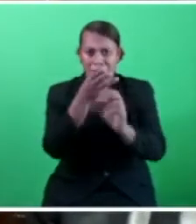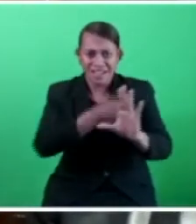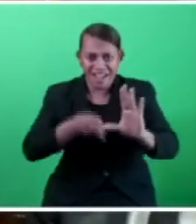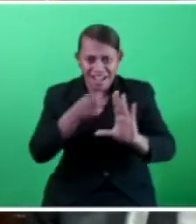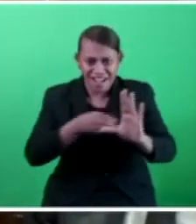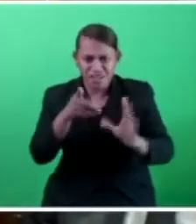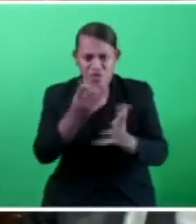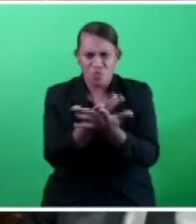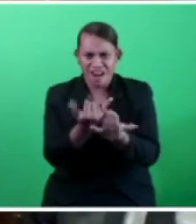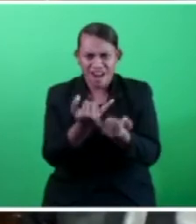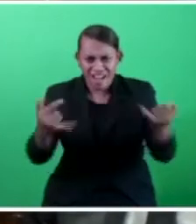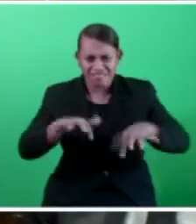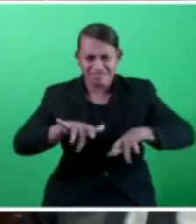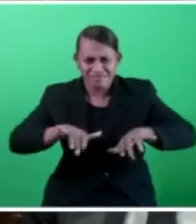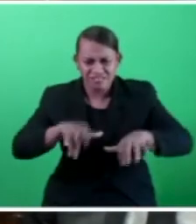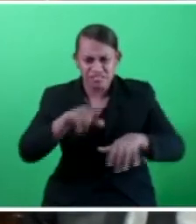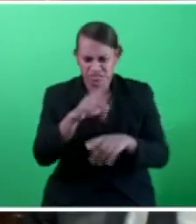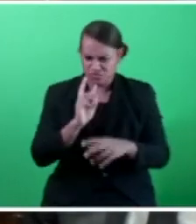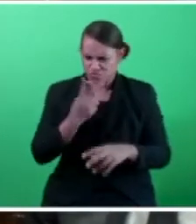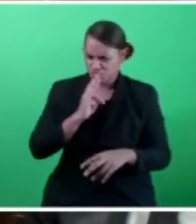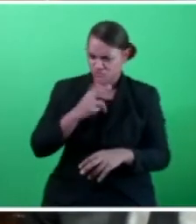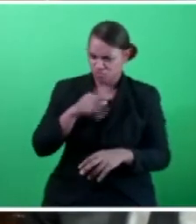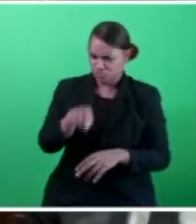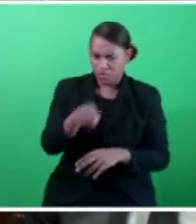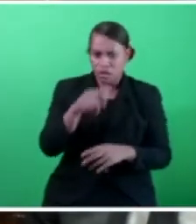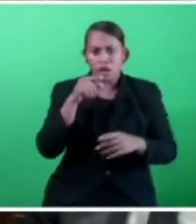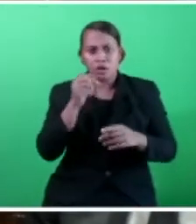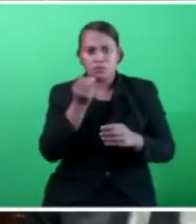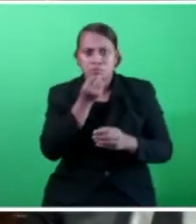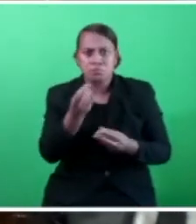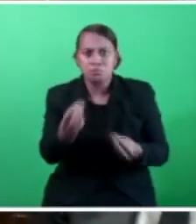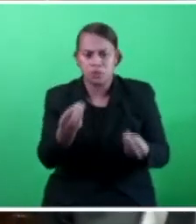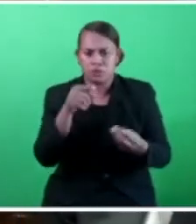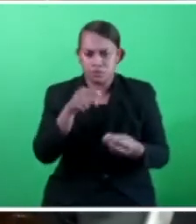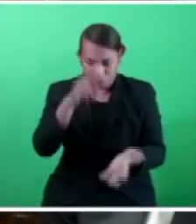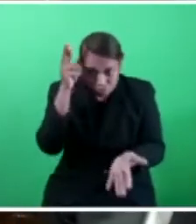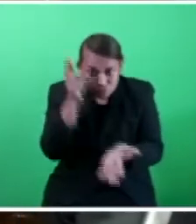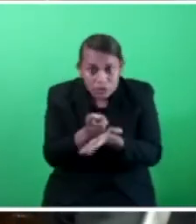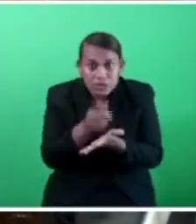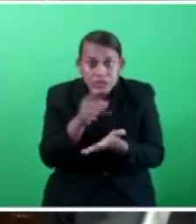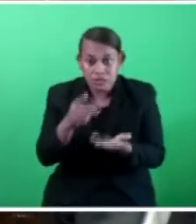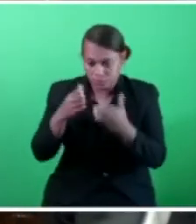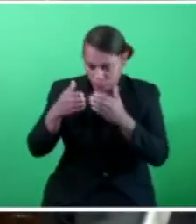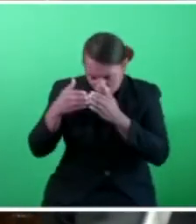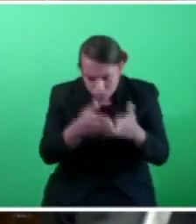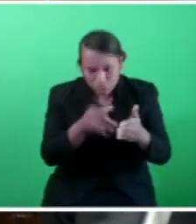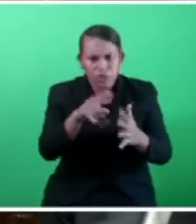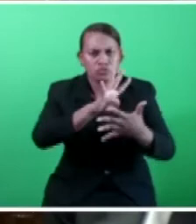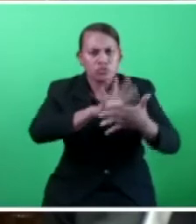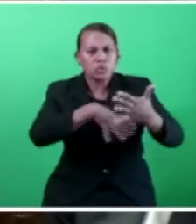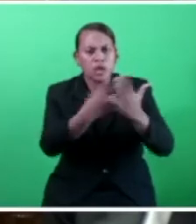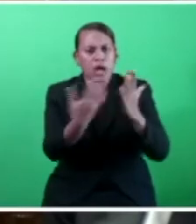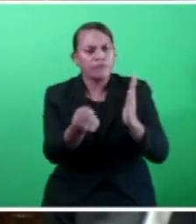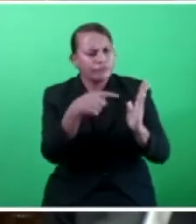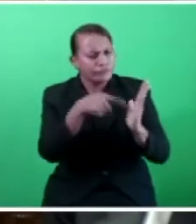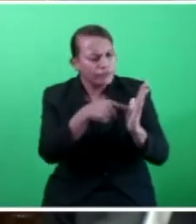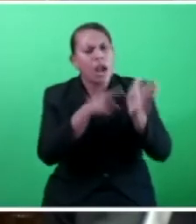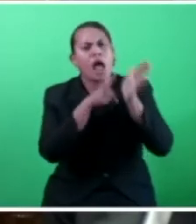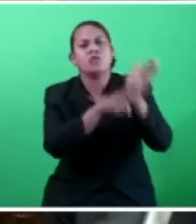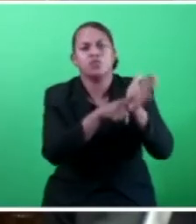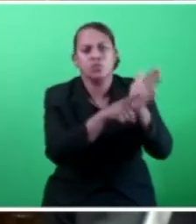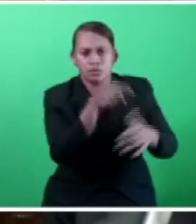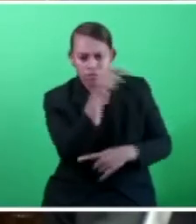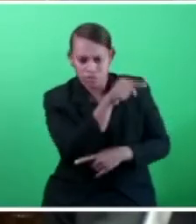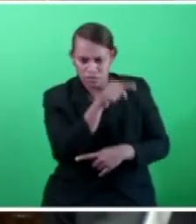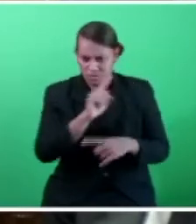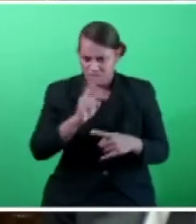mention that that cruise ship and its passengers were actually screened at the port of entry of Lautoka. For some reason, that